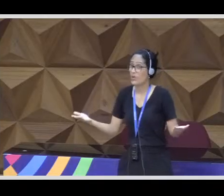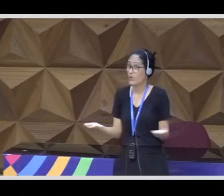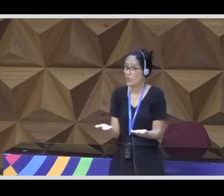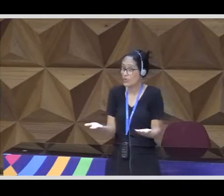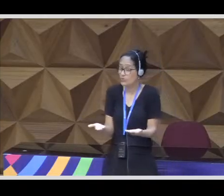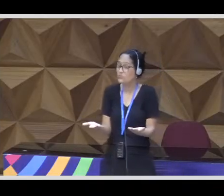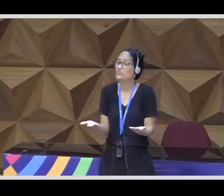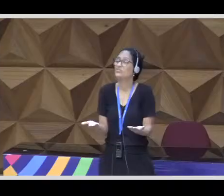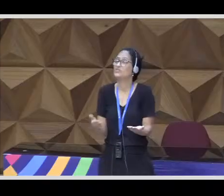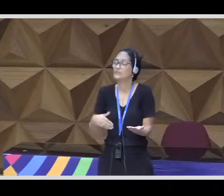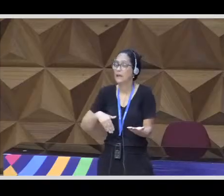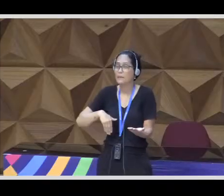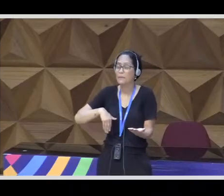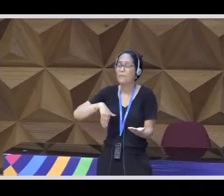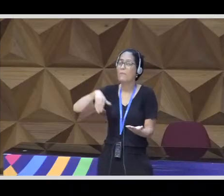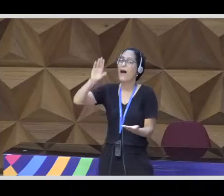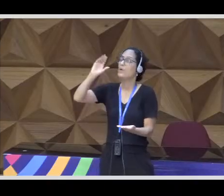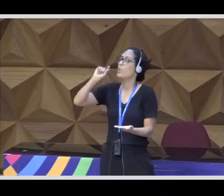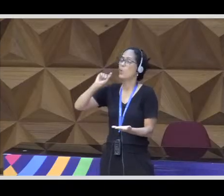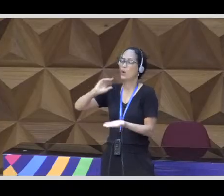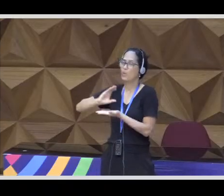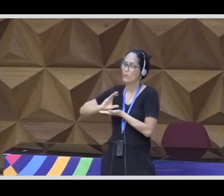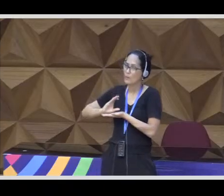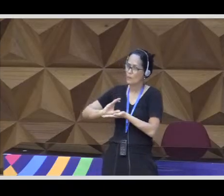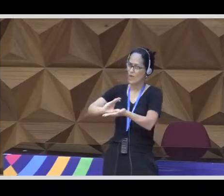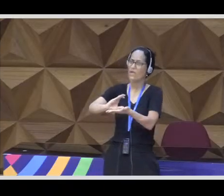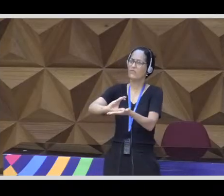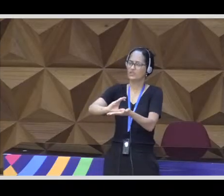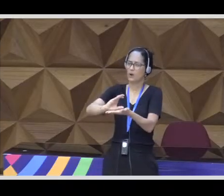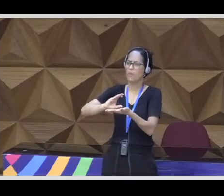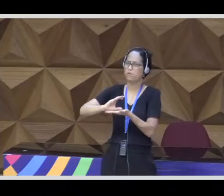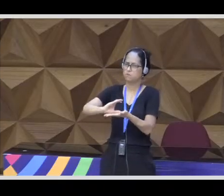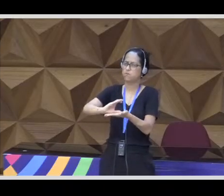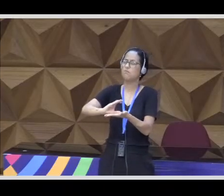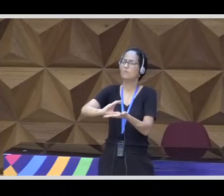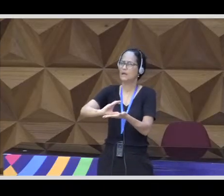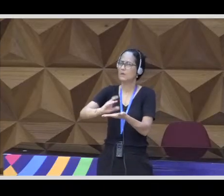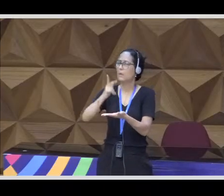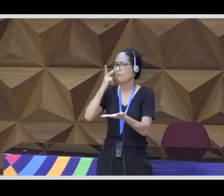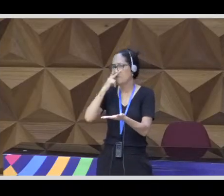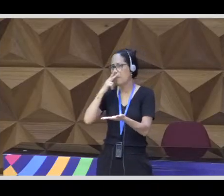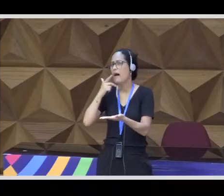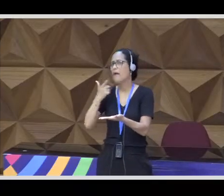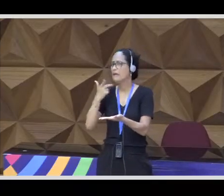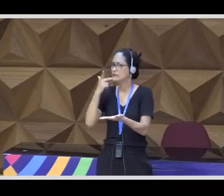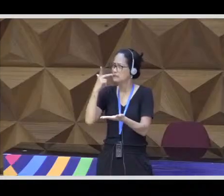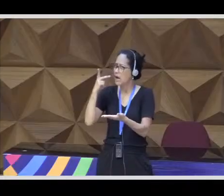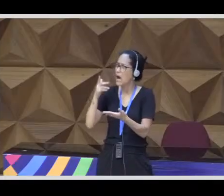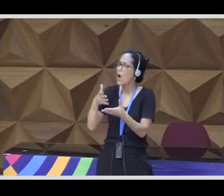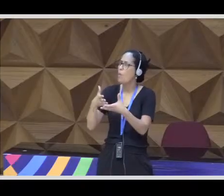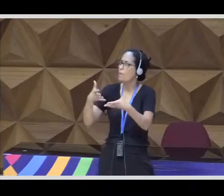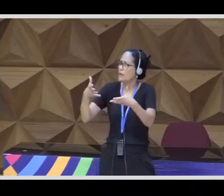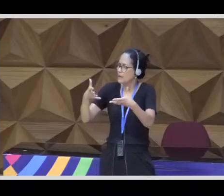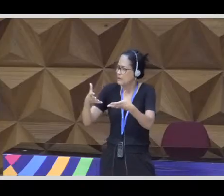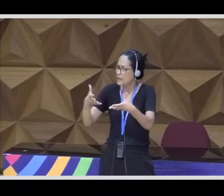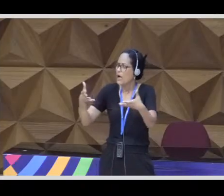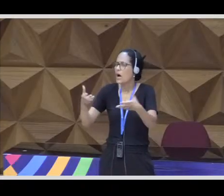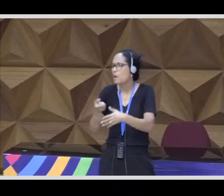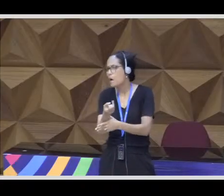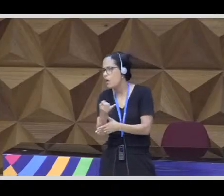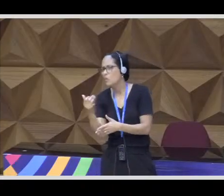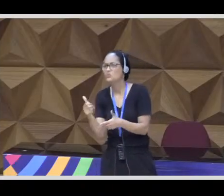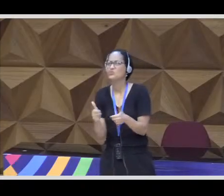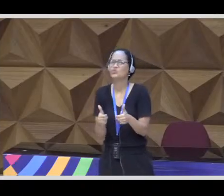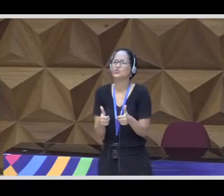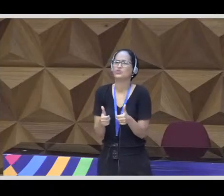and it seems to be still getting some traction. So there are some games which are, you know, they've been driving